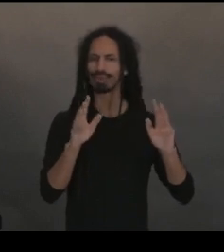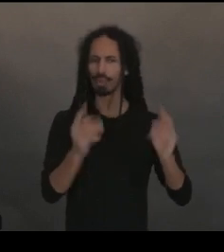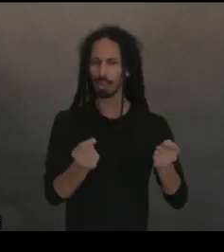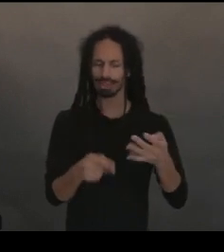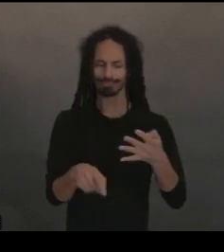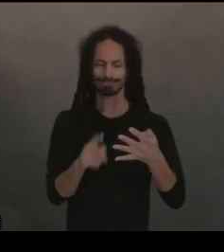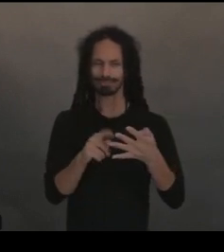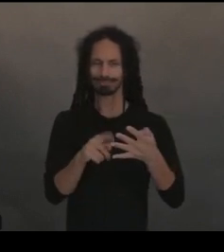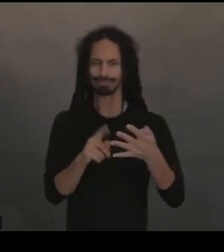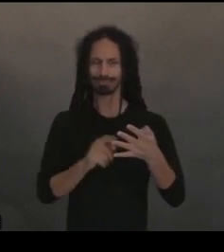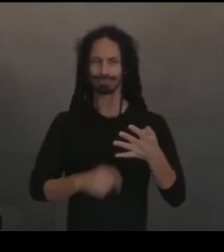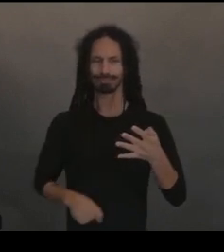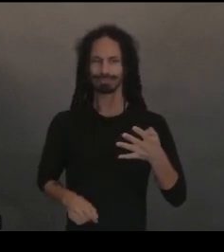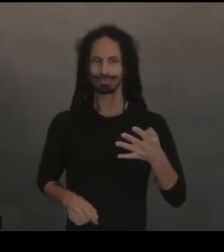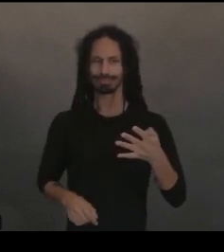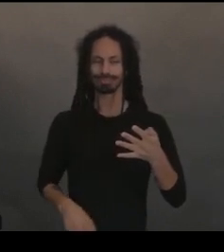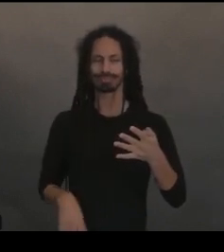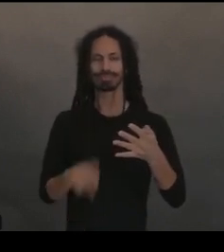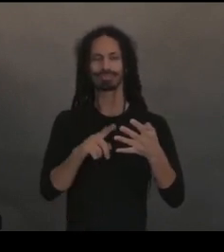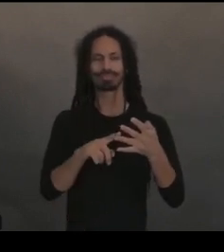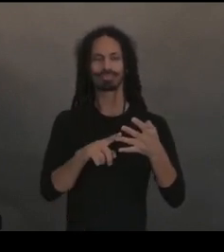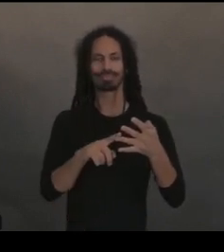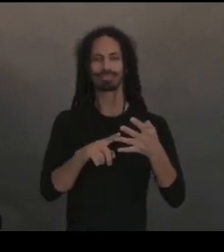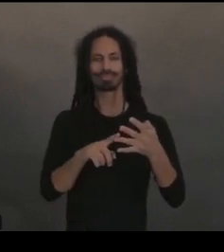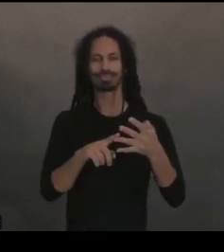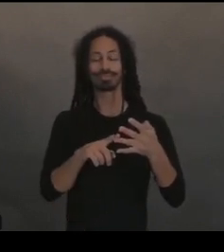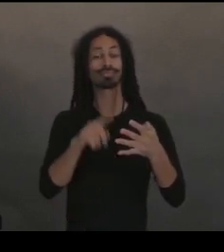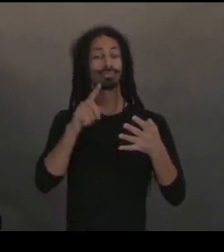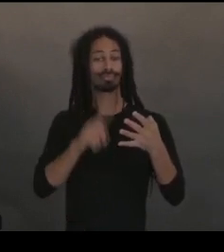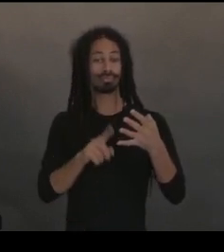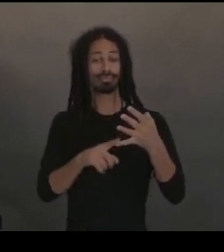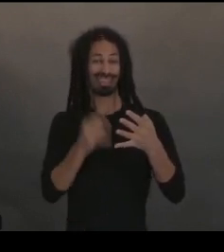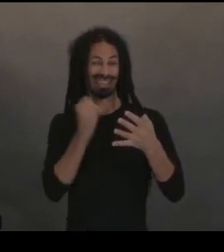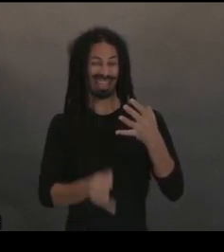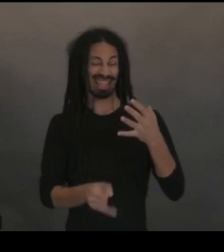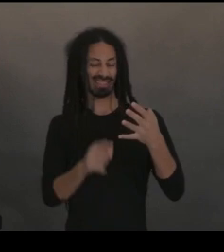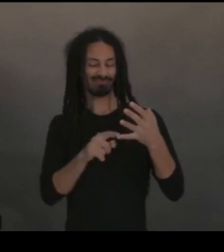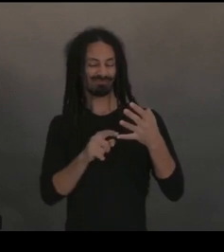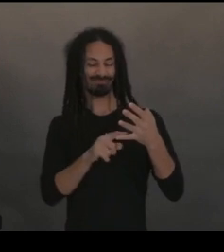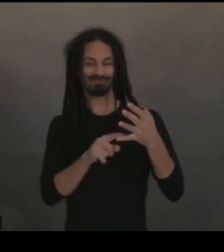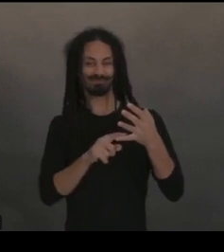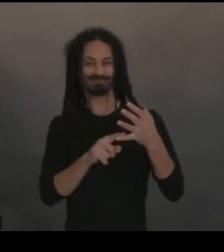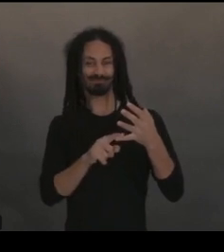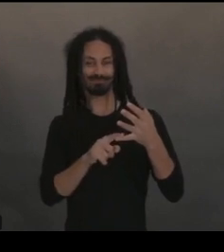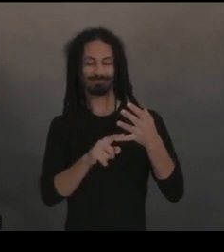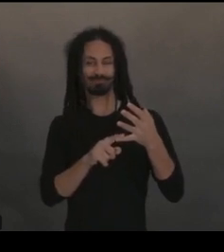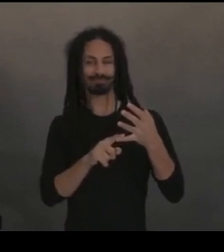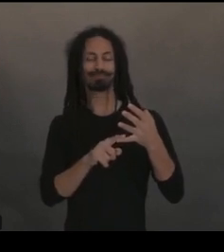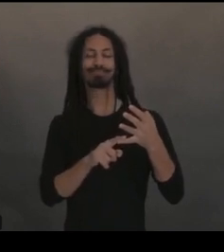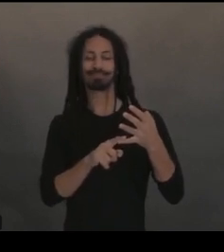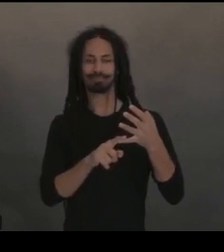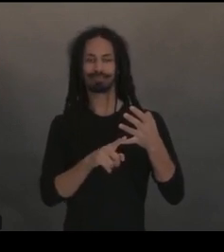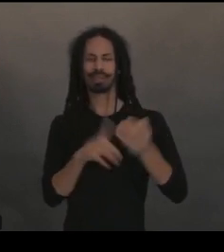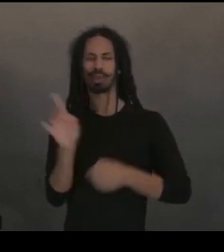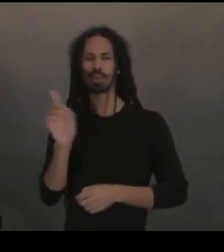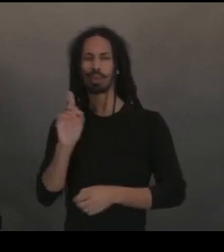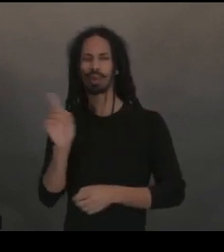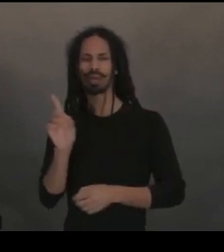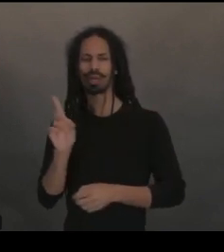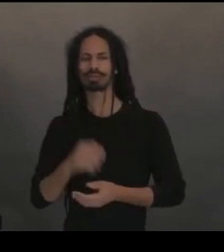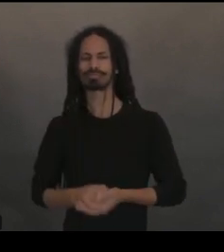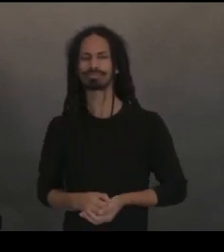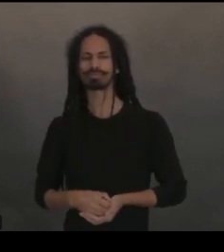called? And then our last element is the where. Where can